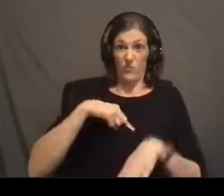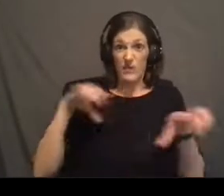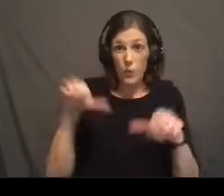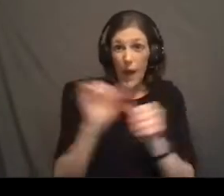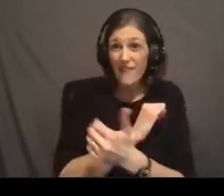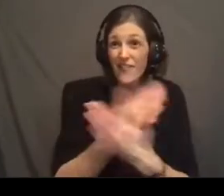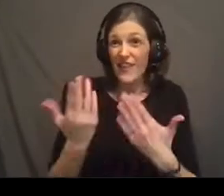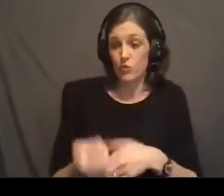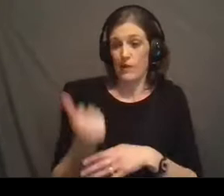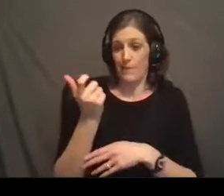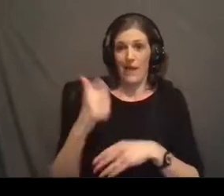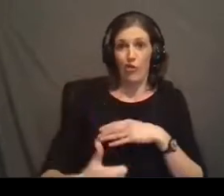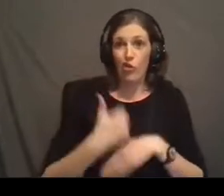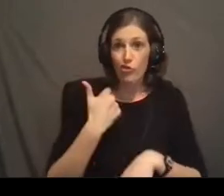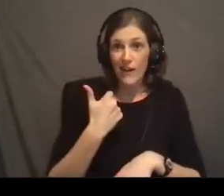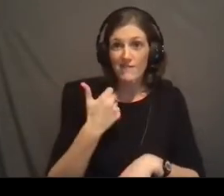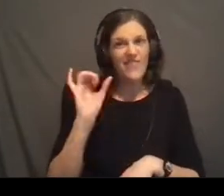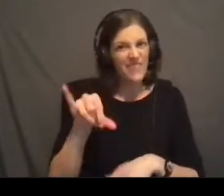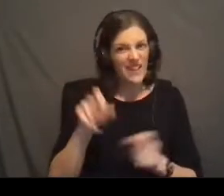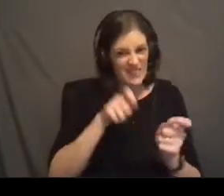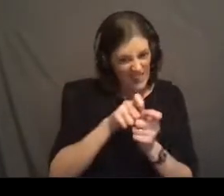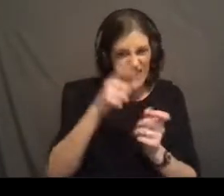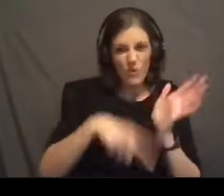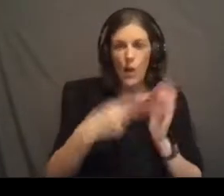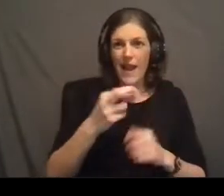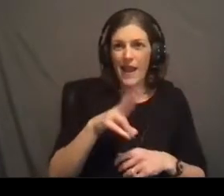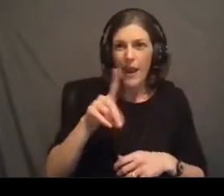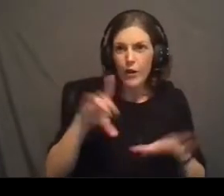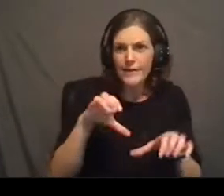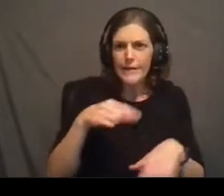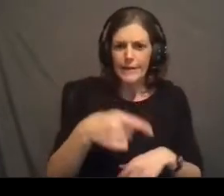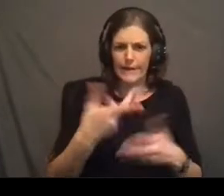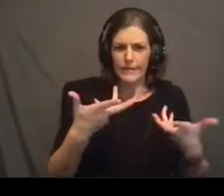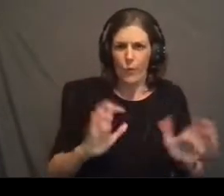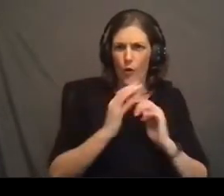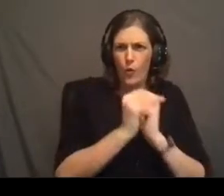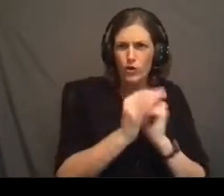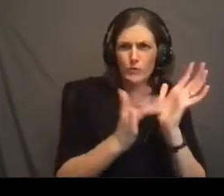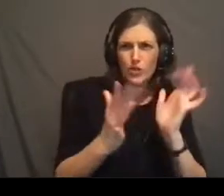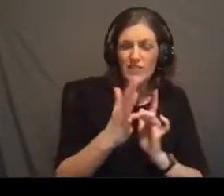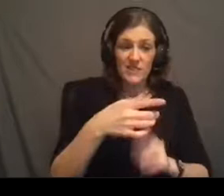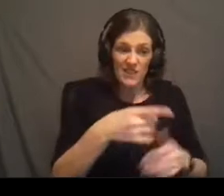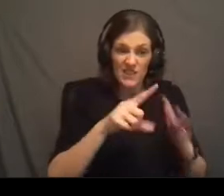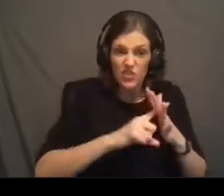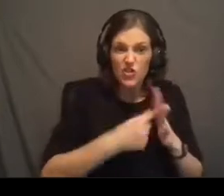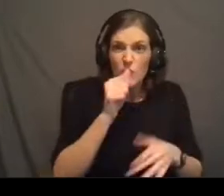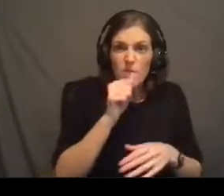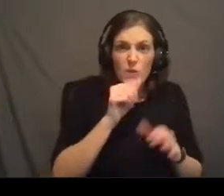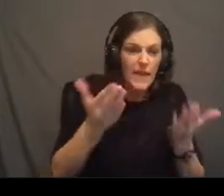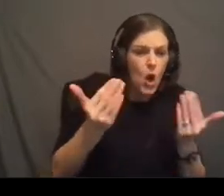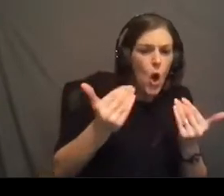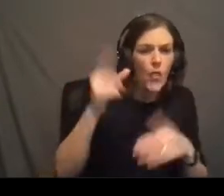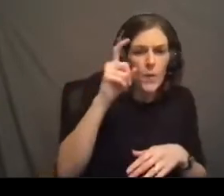try to eliminate that threat. And that's exactly what Herod did, because he's not out to worship Jesus. In fact, he even starts to secretly call together the wise men. He said,